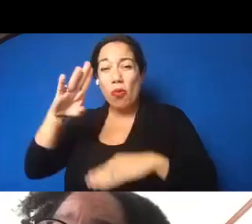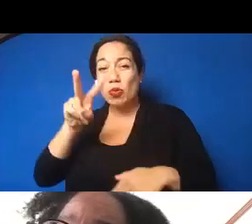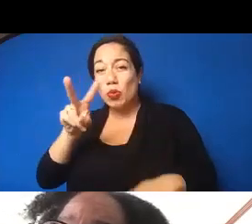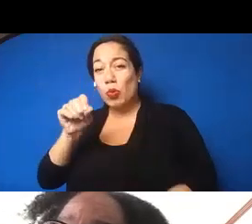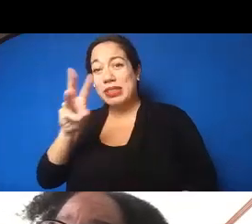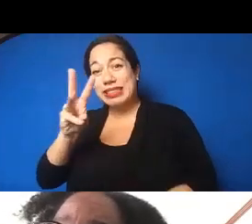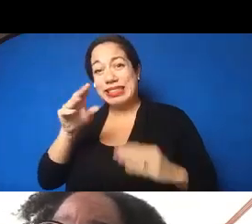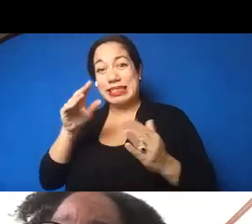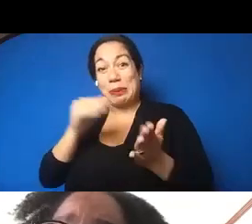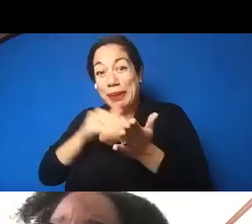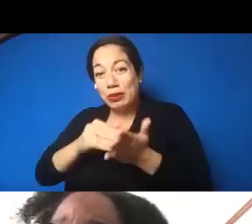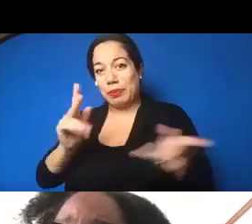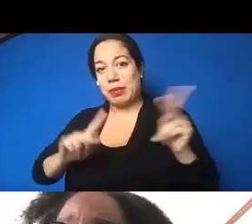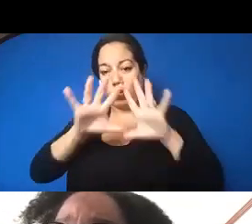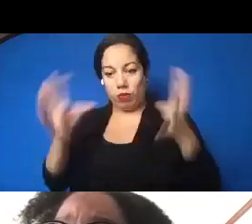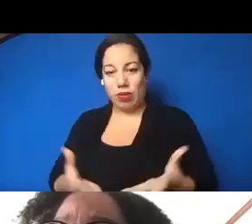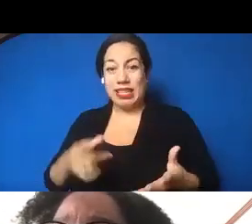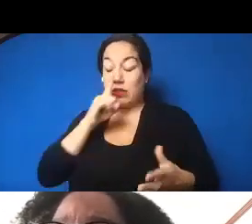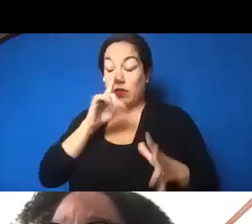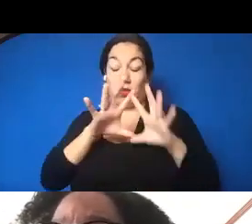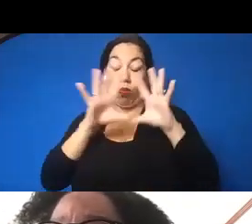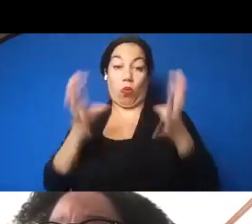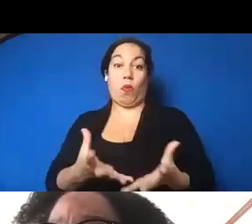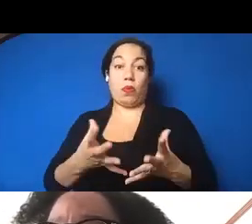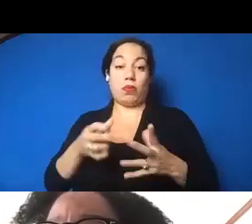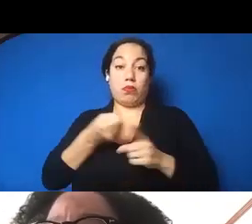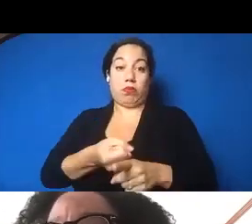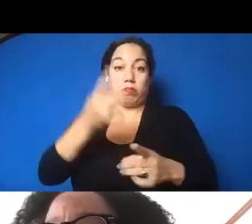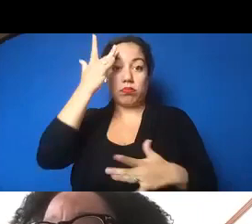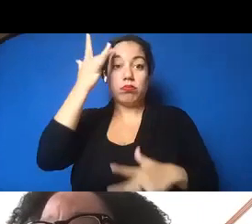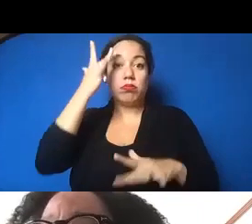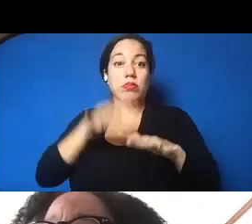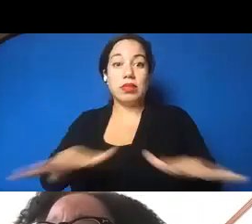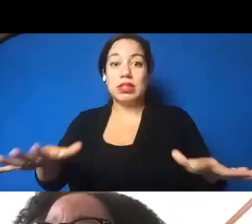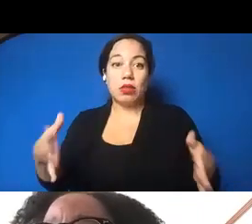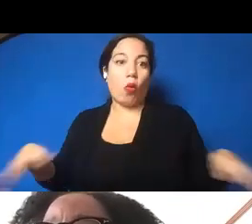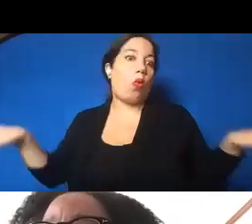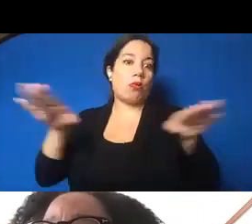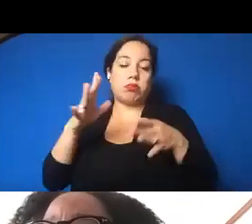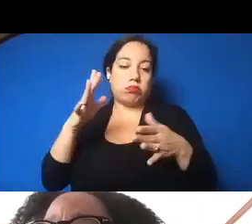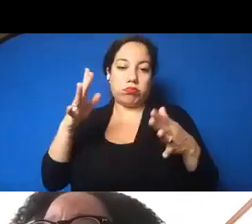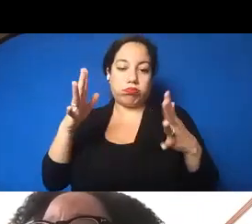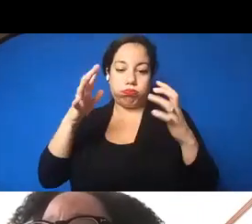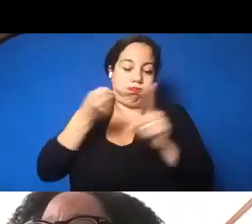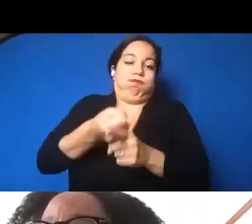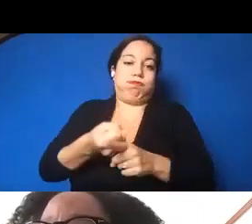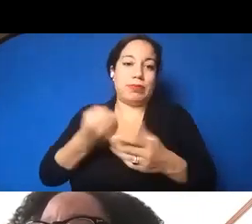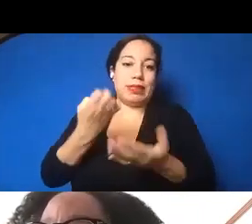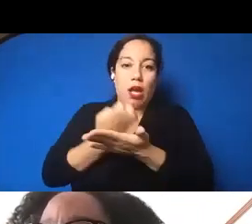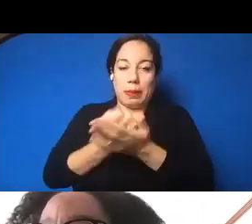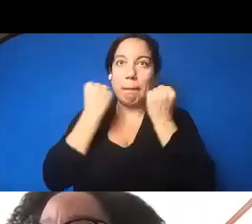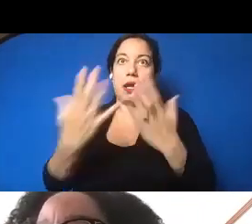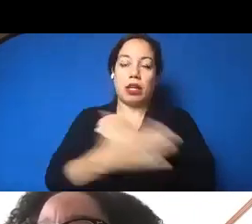world. But this is a global pandemic, has not only shuttered the economies of multiple countries, but it has exposed